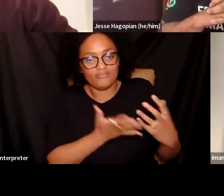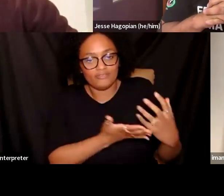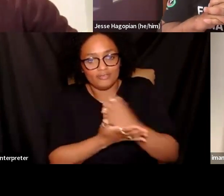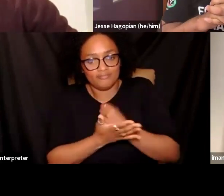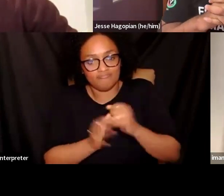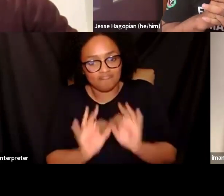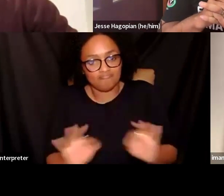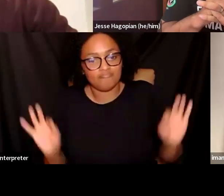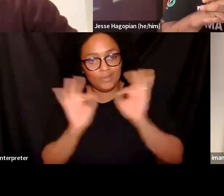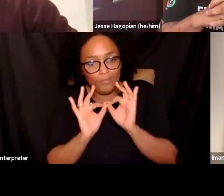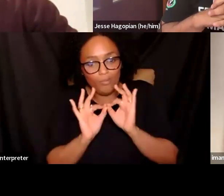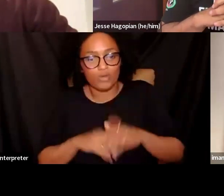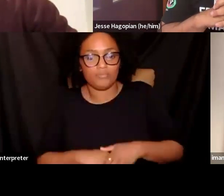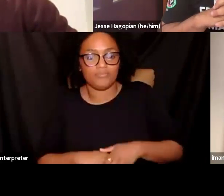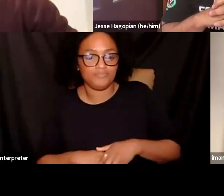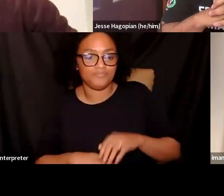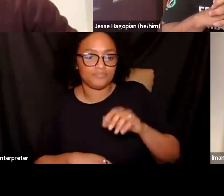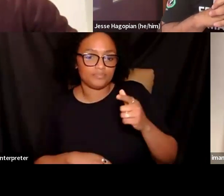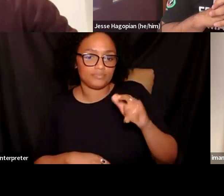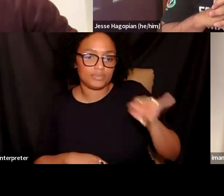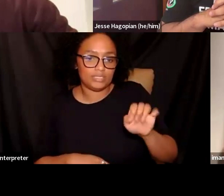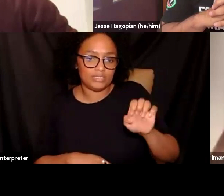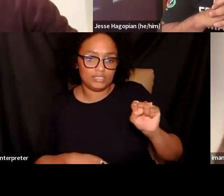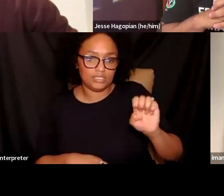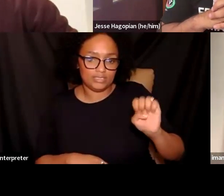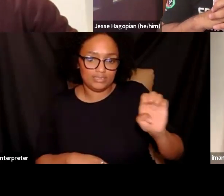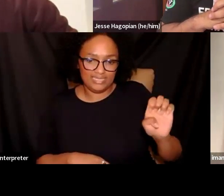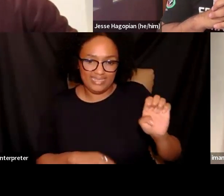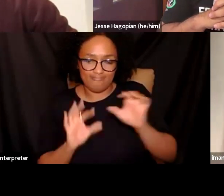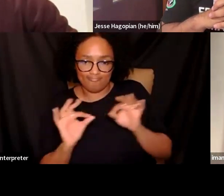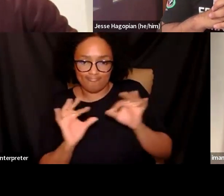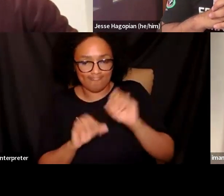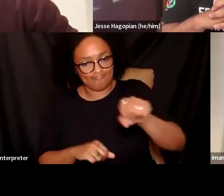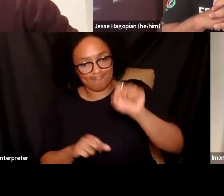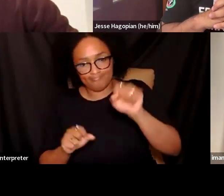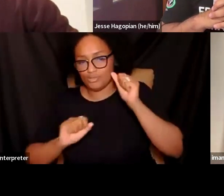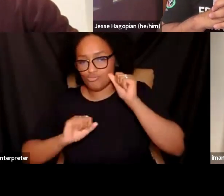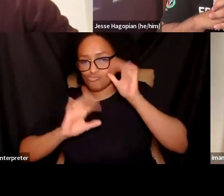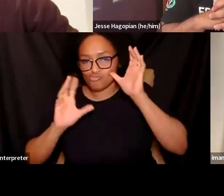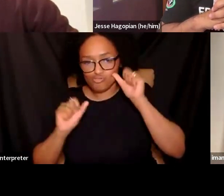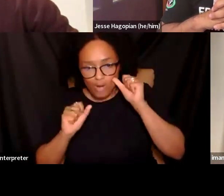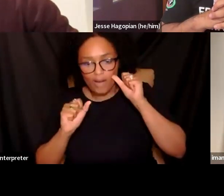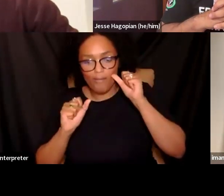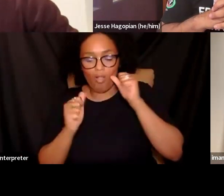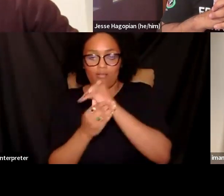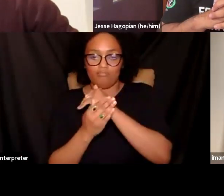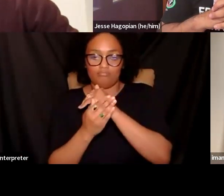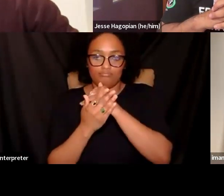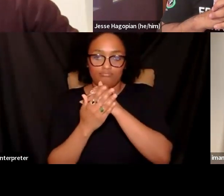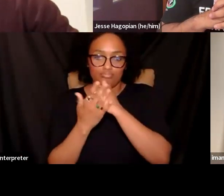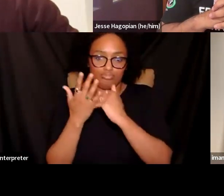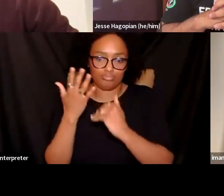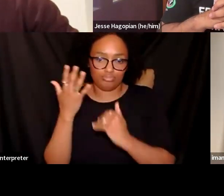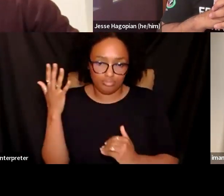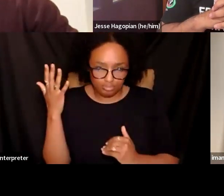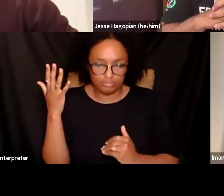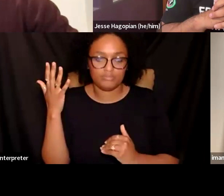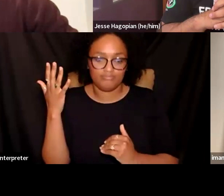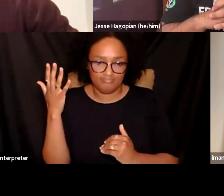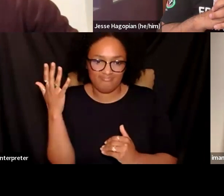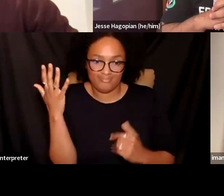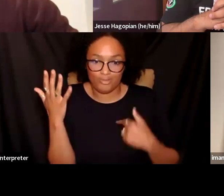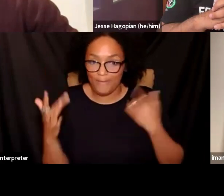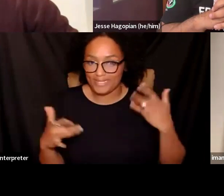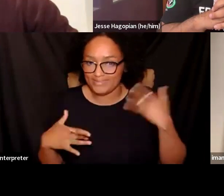an incredible catalog, and I'm excited to see what some of the teachers in this session do with it, not